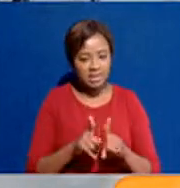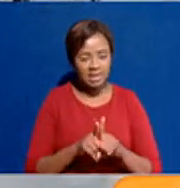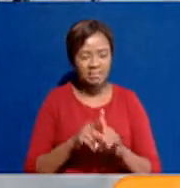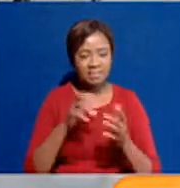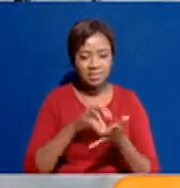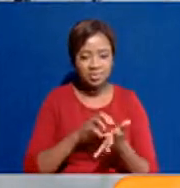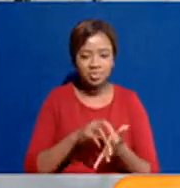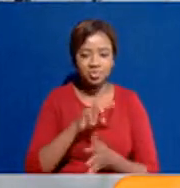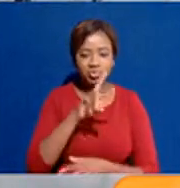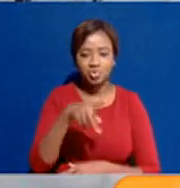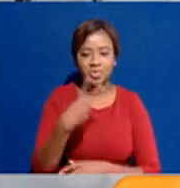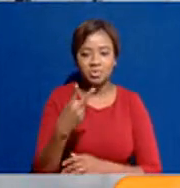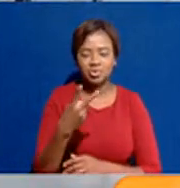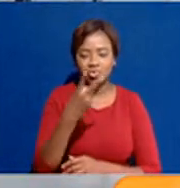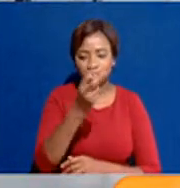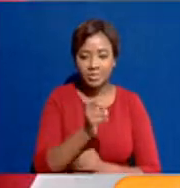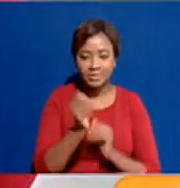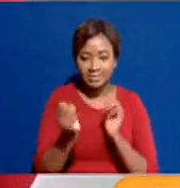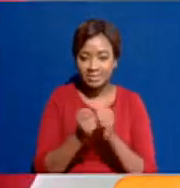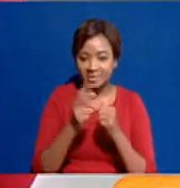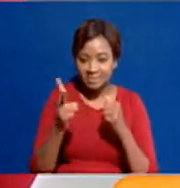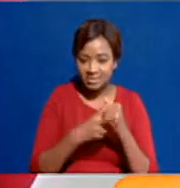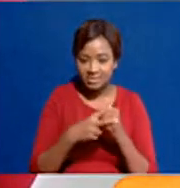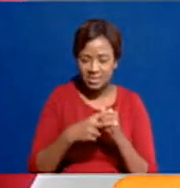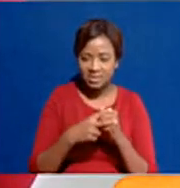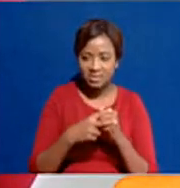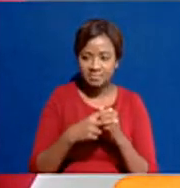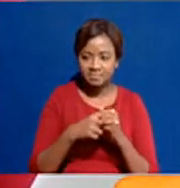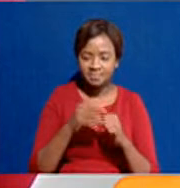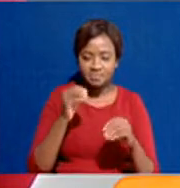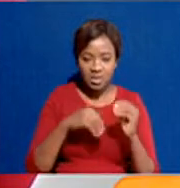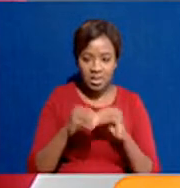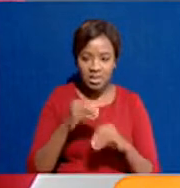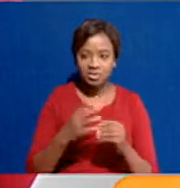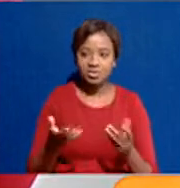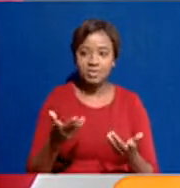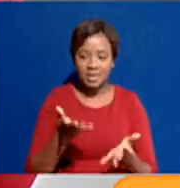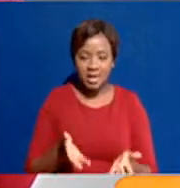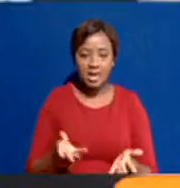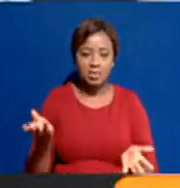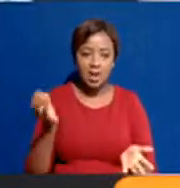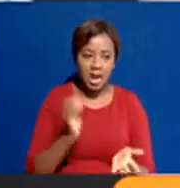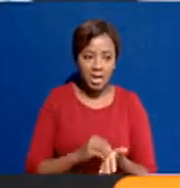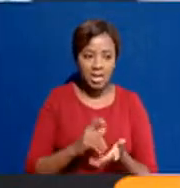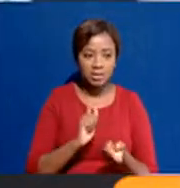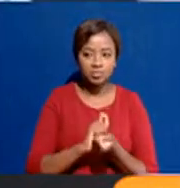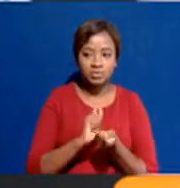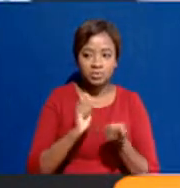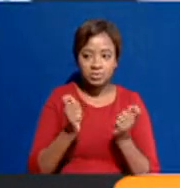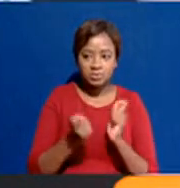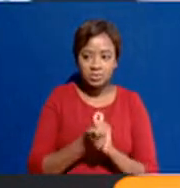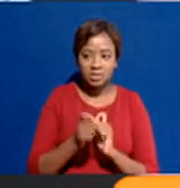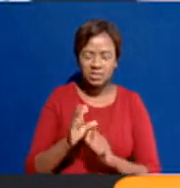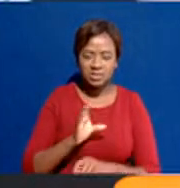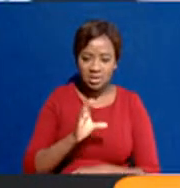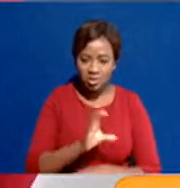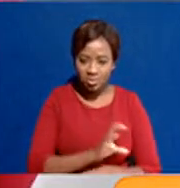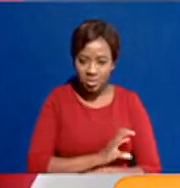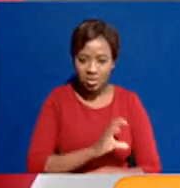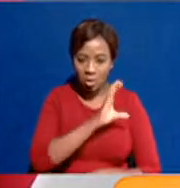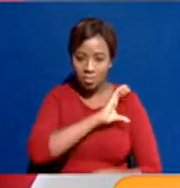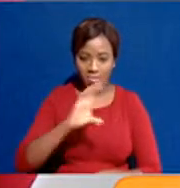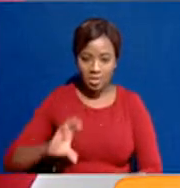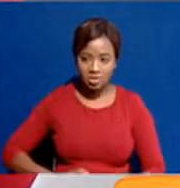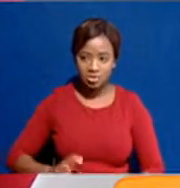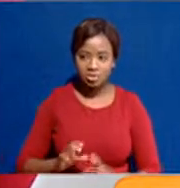to the 2017 election. And that is then what led us to, again, changing the commission. And we'll talk about the commission in a